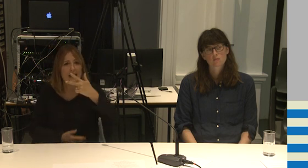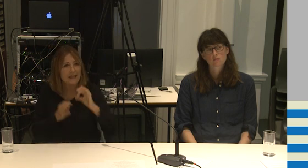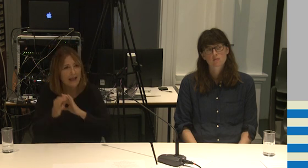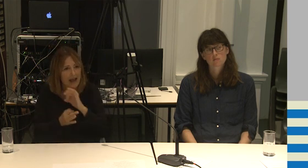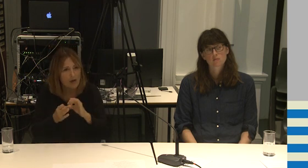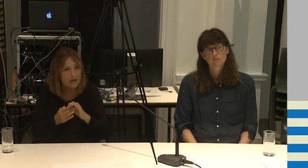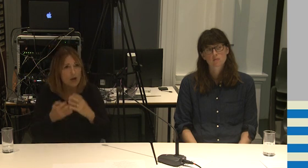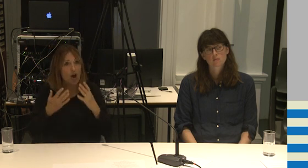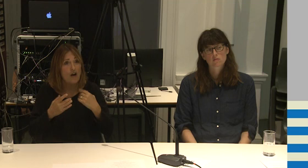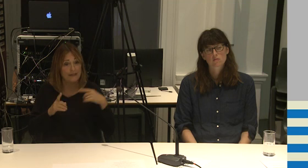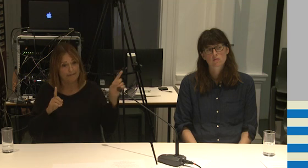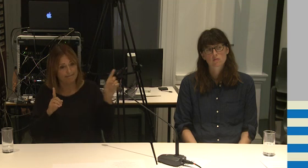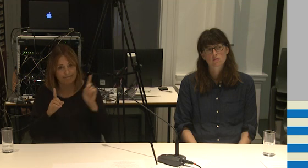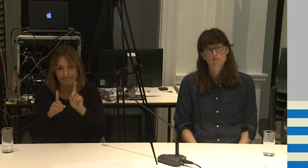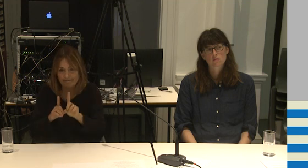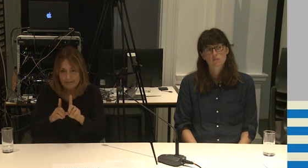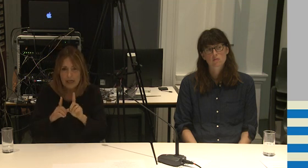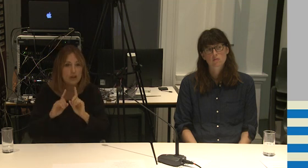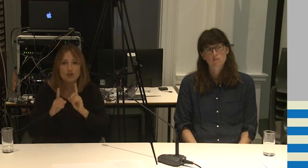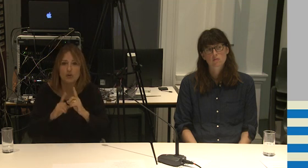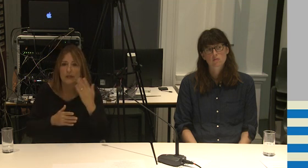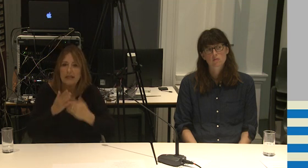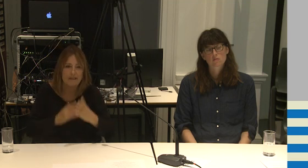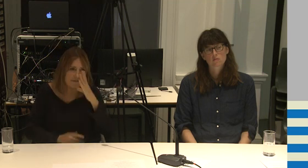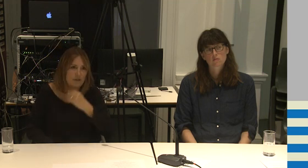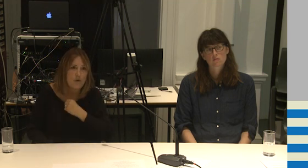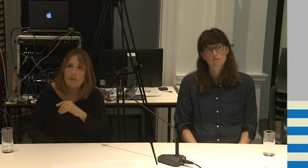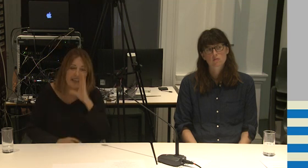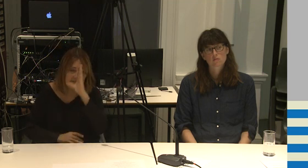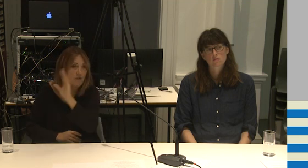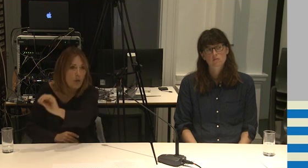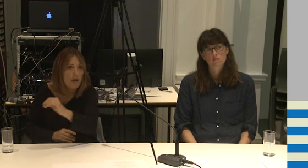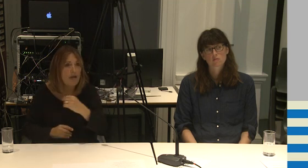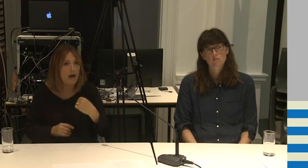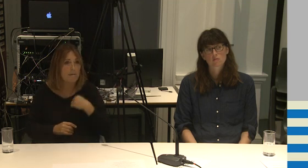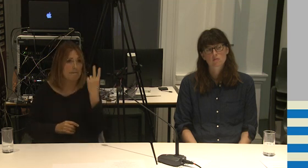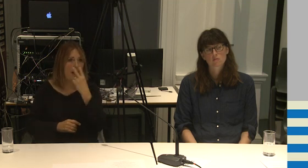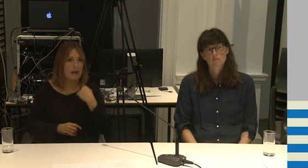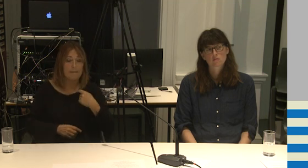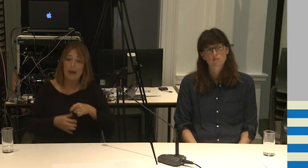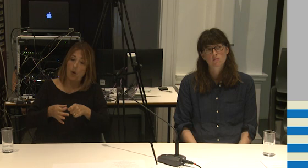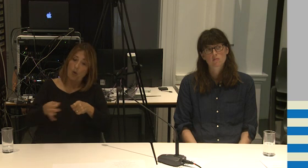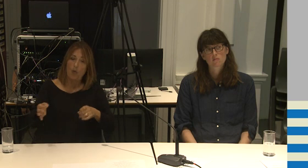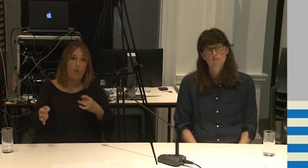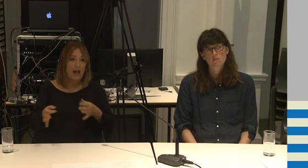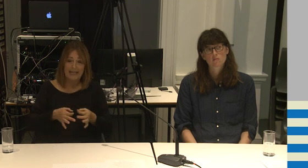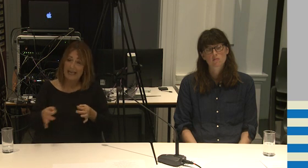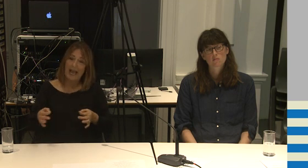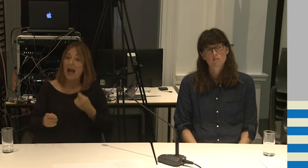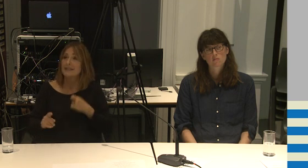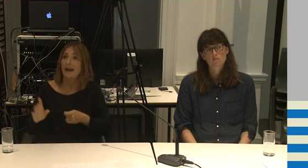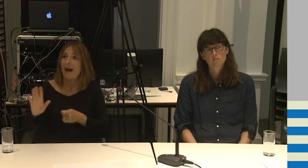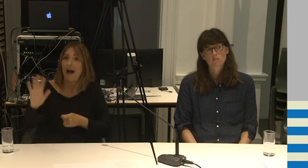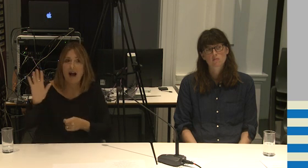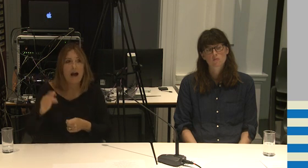would often turn up and my tutors wouldn't have been told that I was blind, and I'd turn up with my white cane and go, hi. And